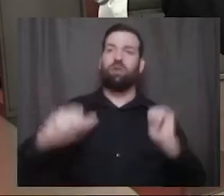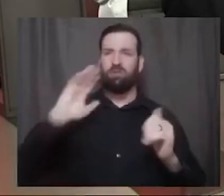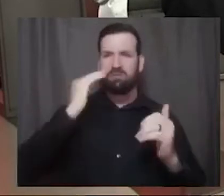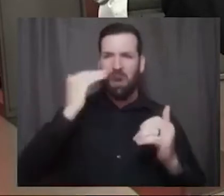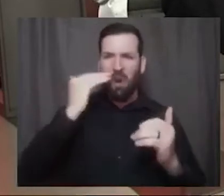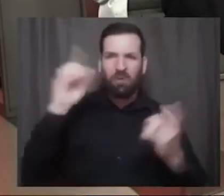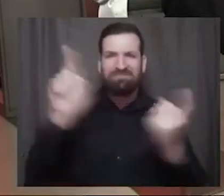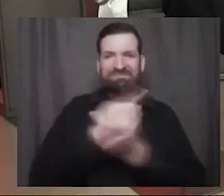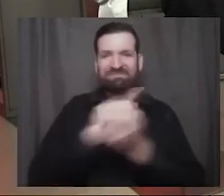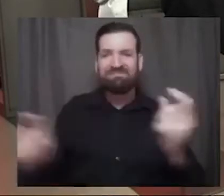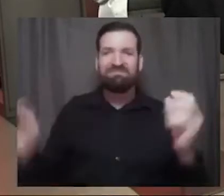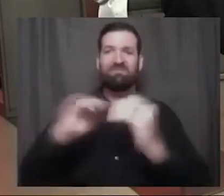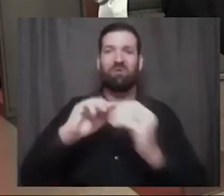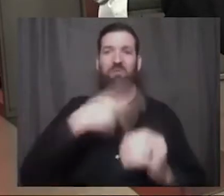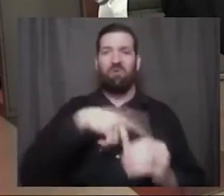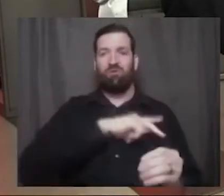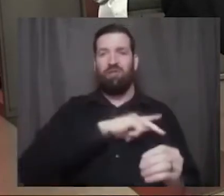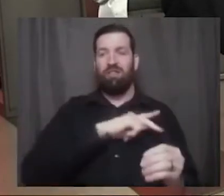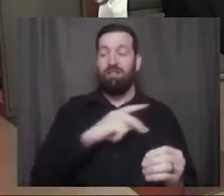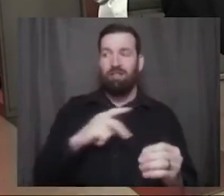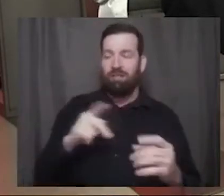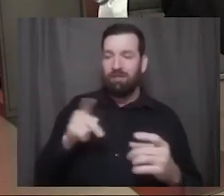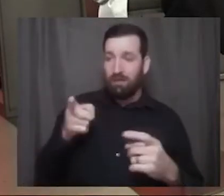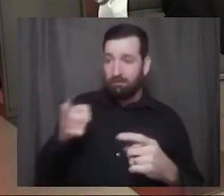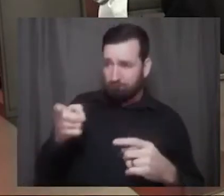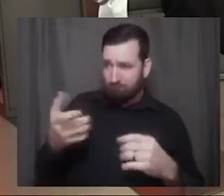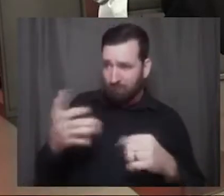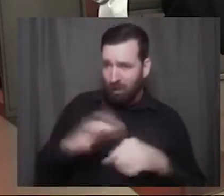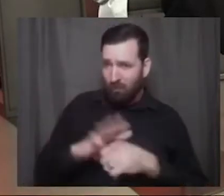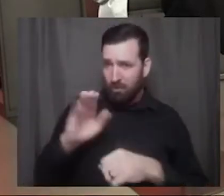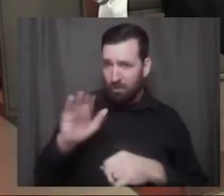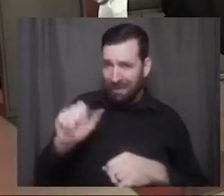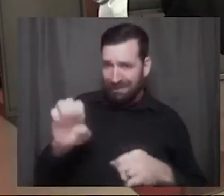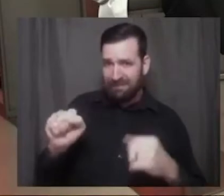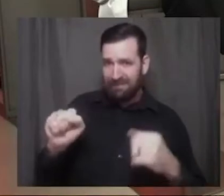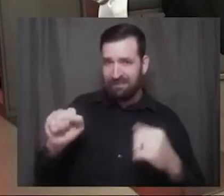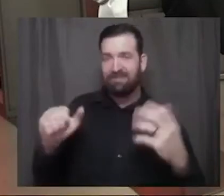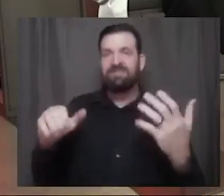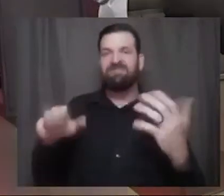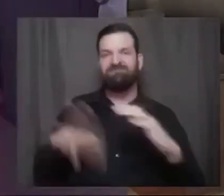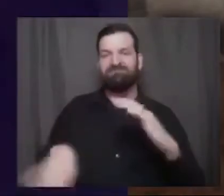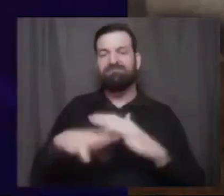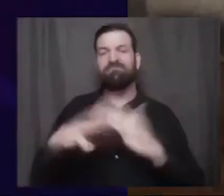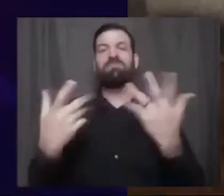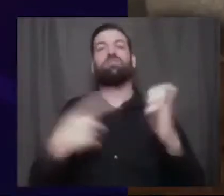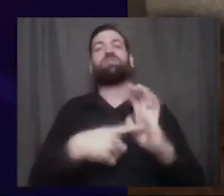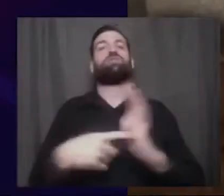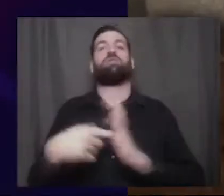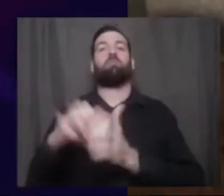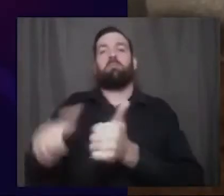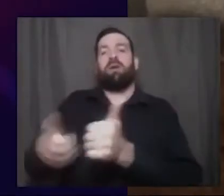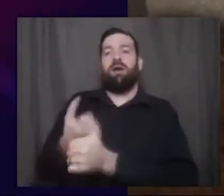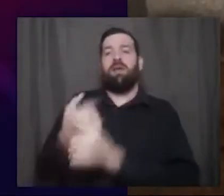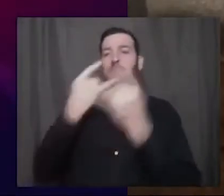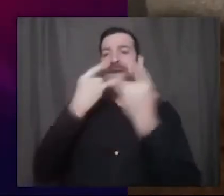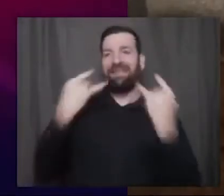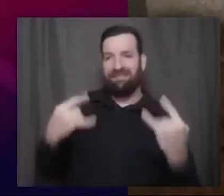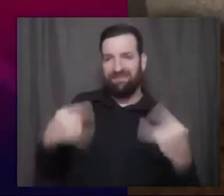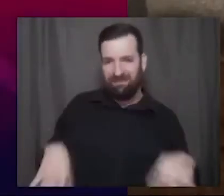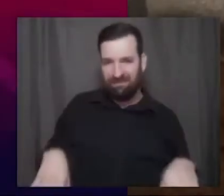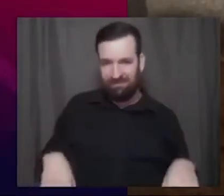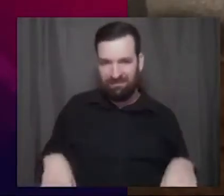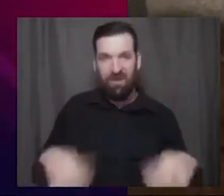And speaking of covering the bases, I want to show you all some pictures. Okay, this is our part of the show called Behind the Mask. Uh-oh. And well,